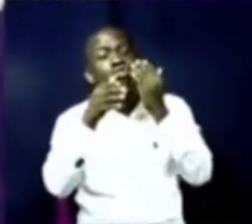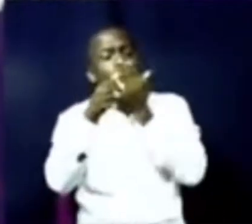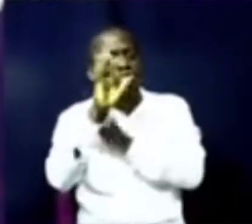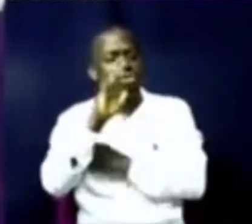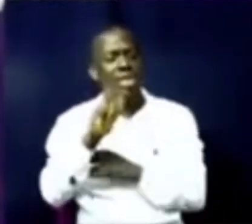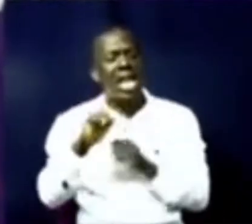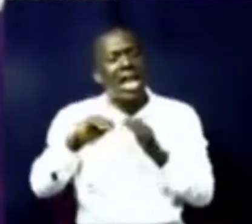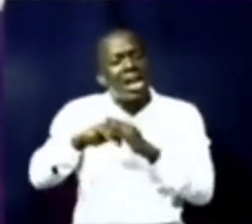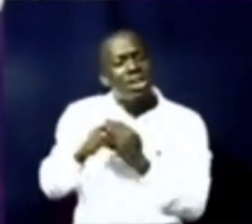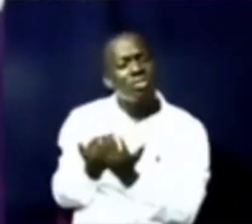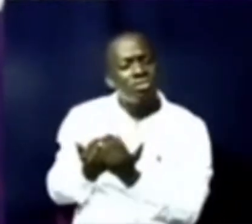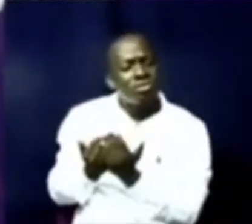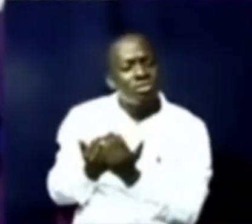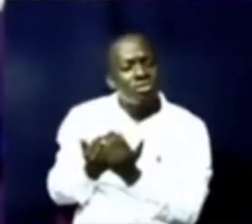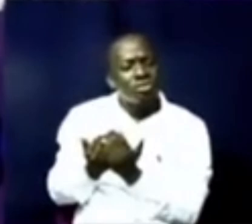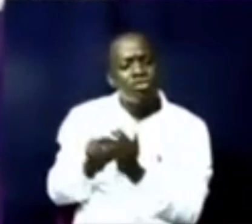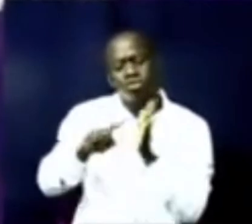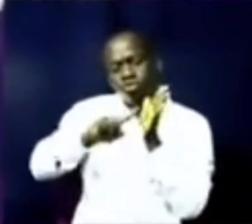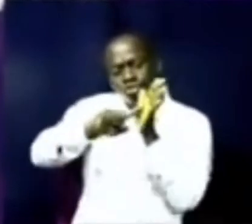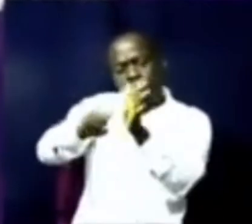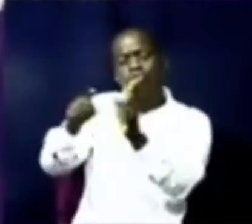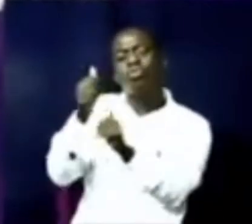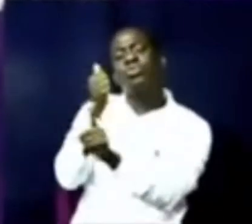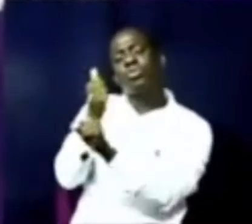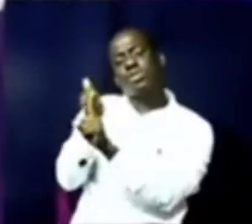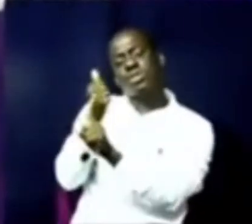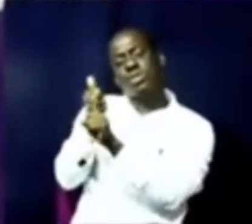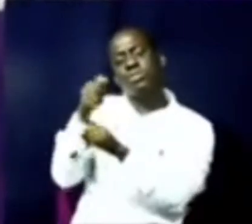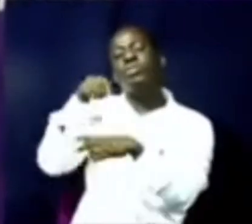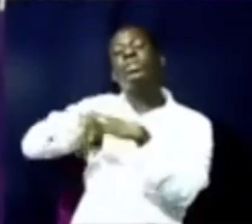in service.